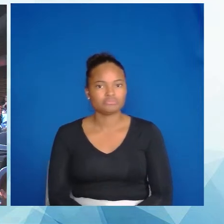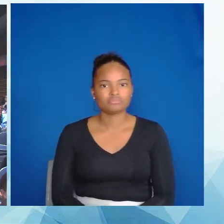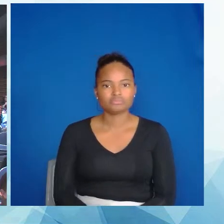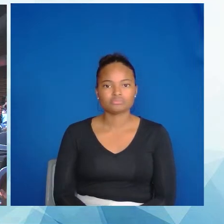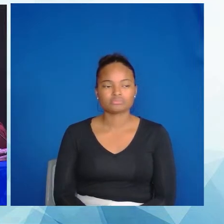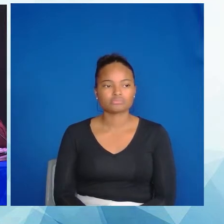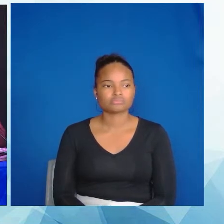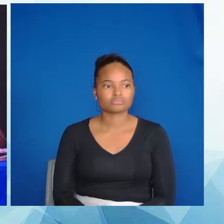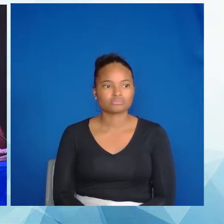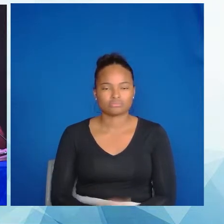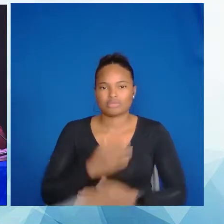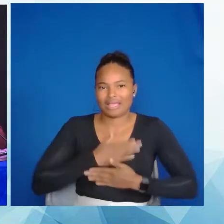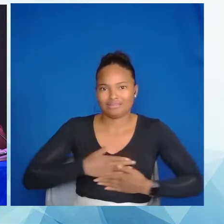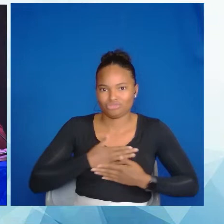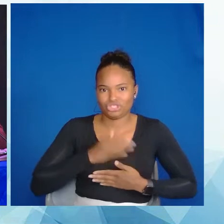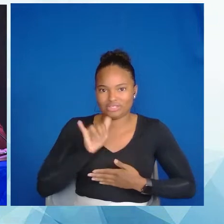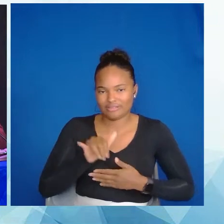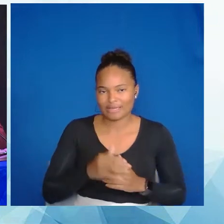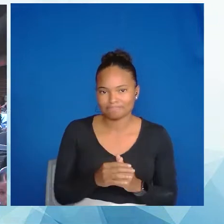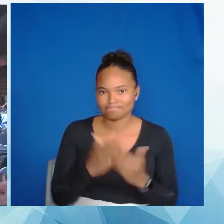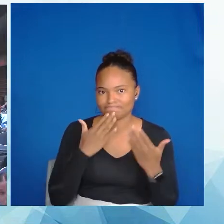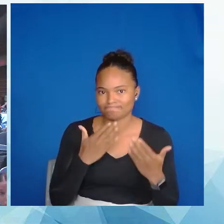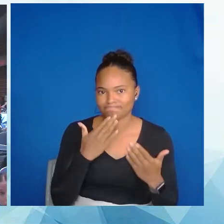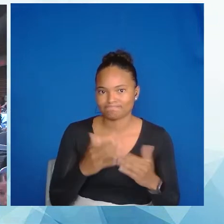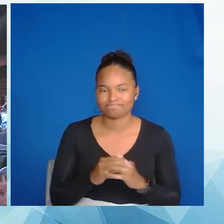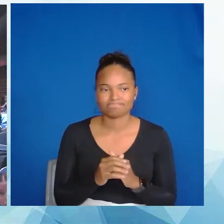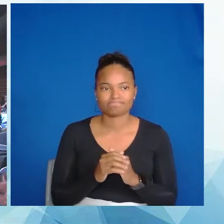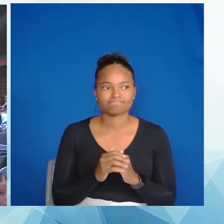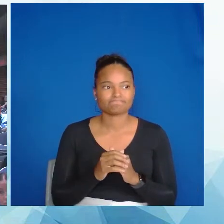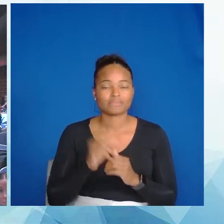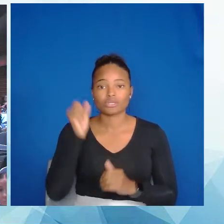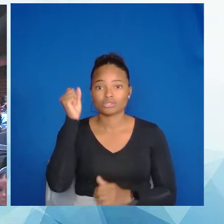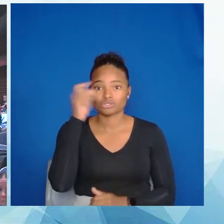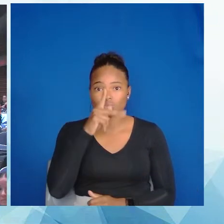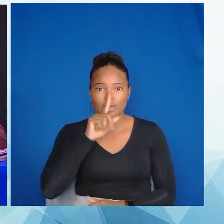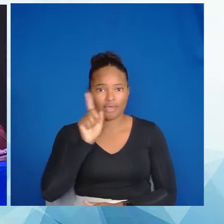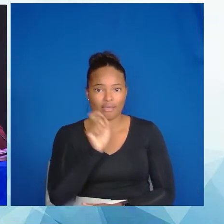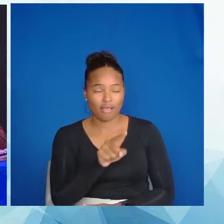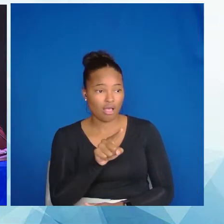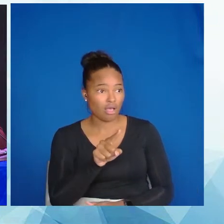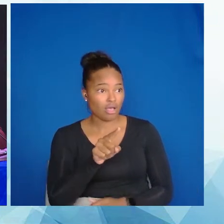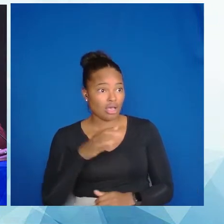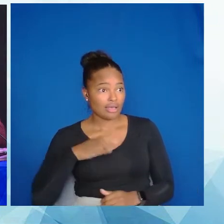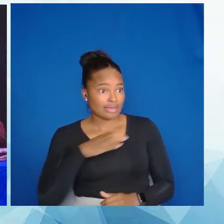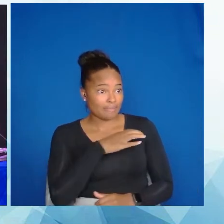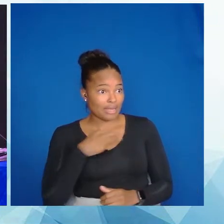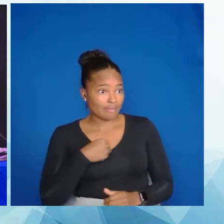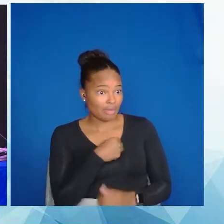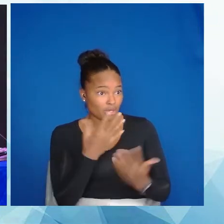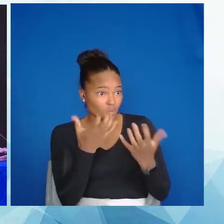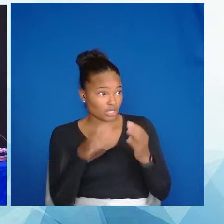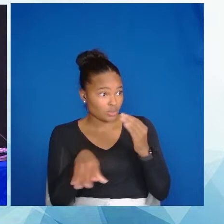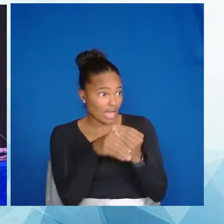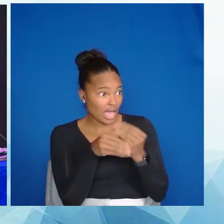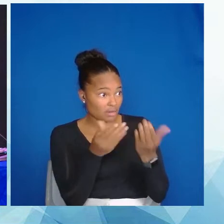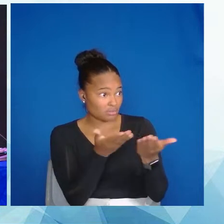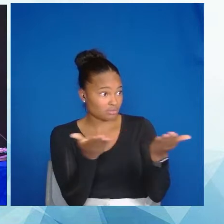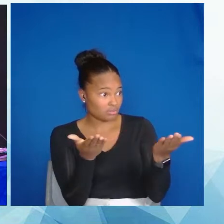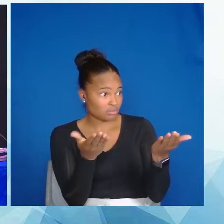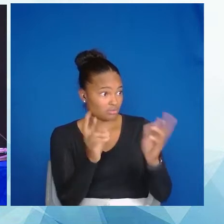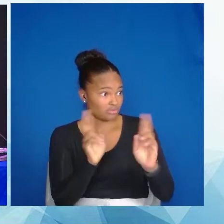Did the committee? I appreciate that effort. Thank you. Thank Maria, you. did either of the committee members want to add to that? Please.